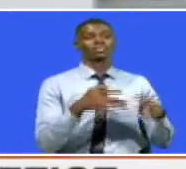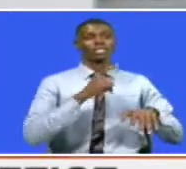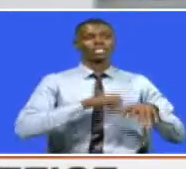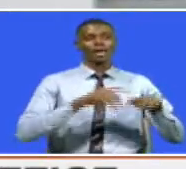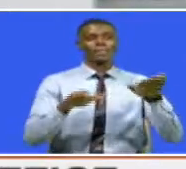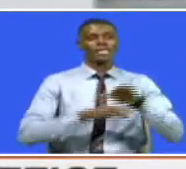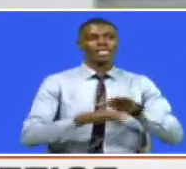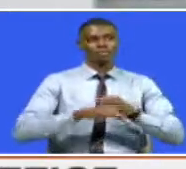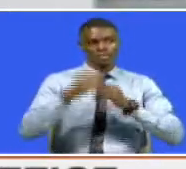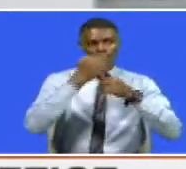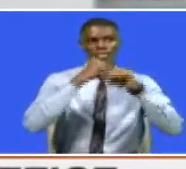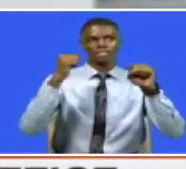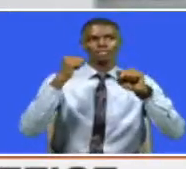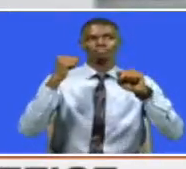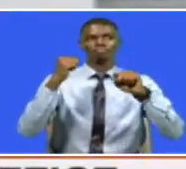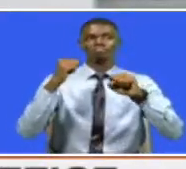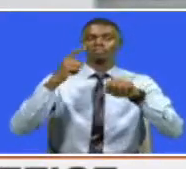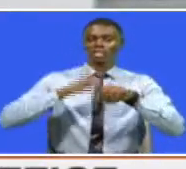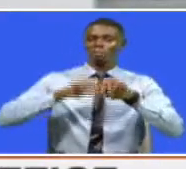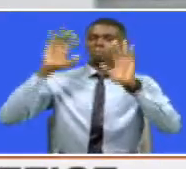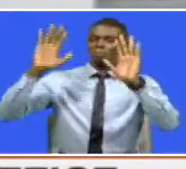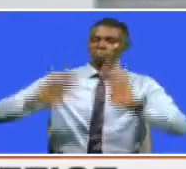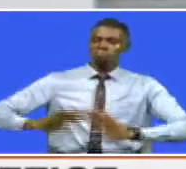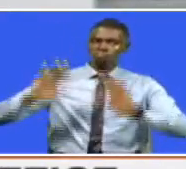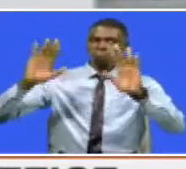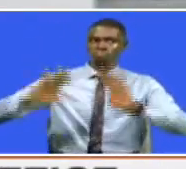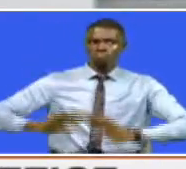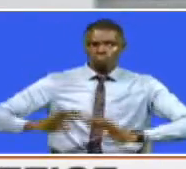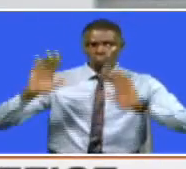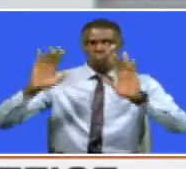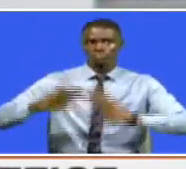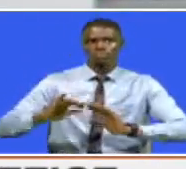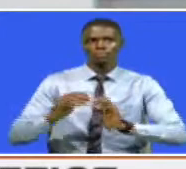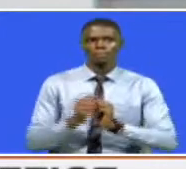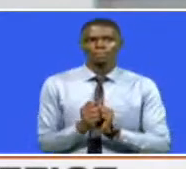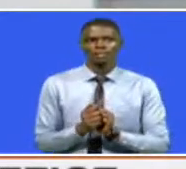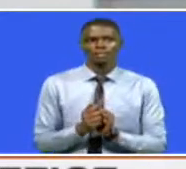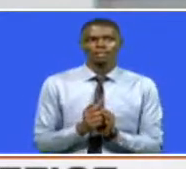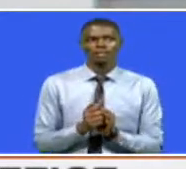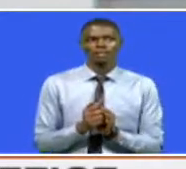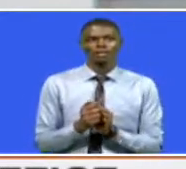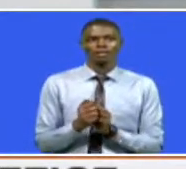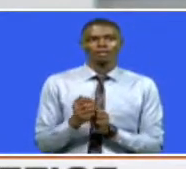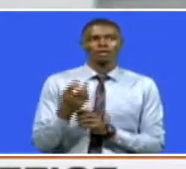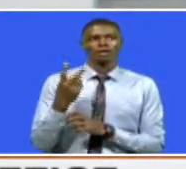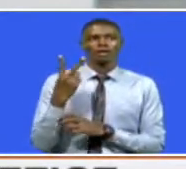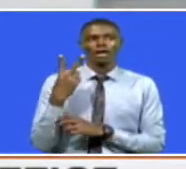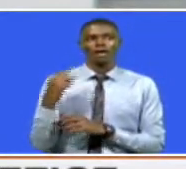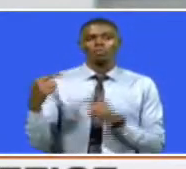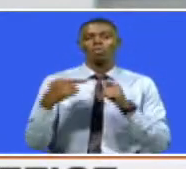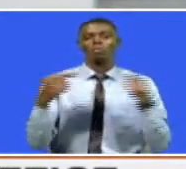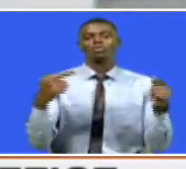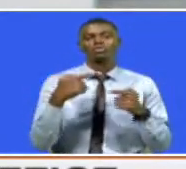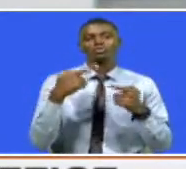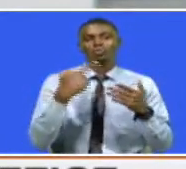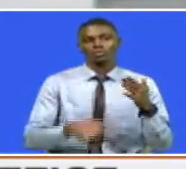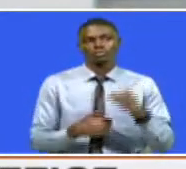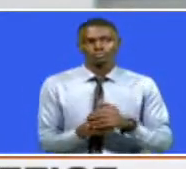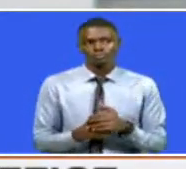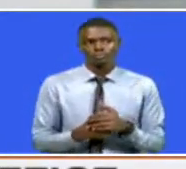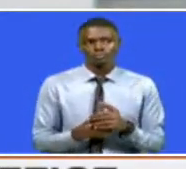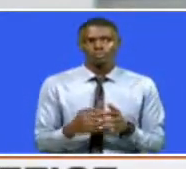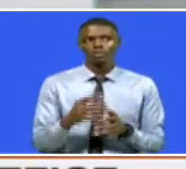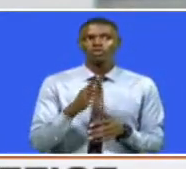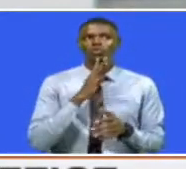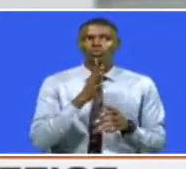deputy president then was campaigning to be president, one of the things that he was very vehemently opposed to was talk